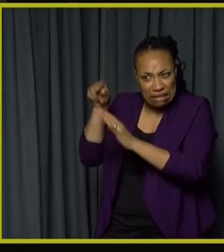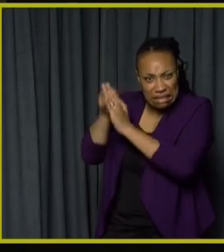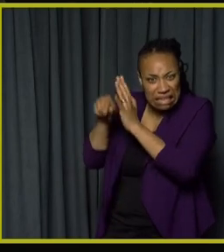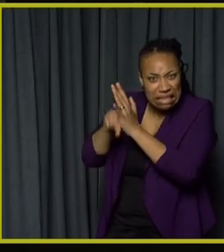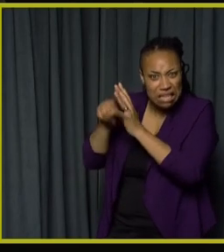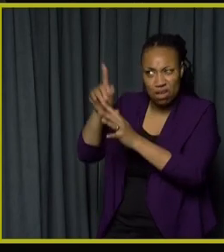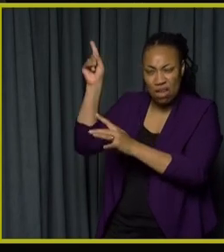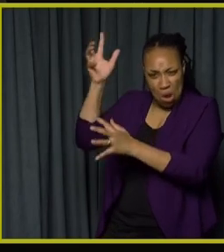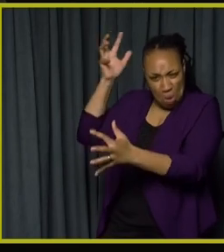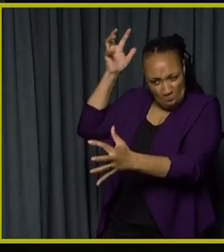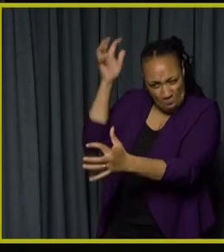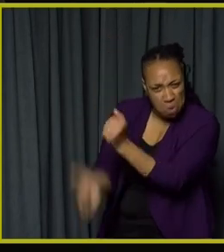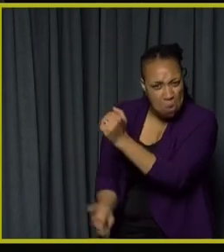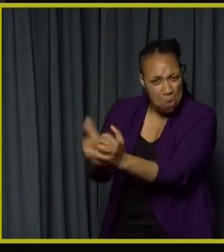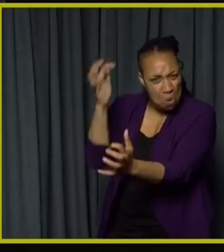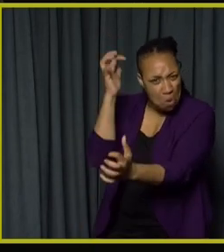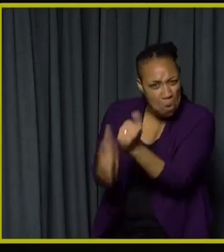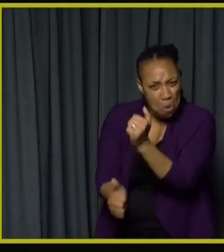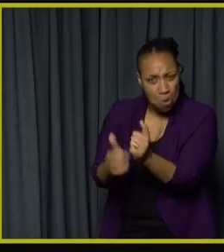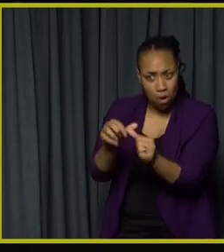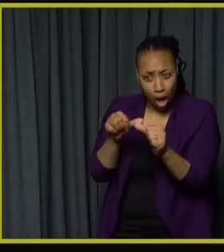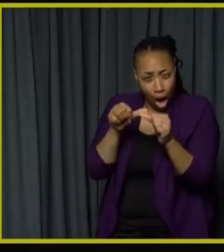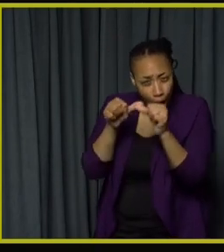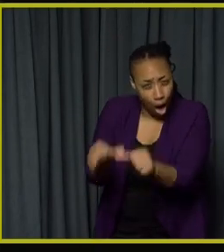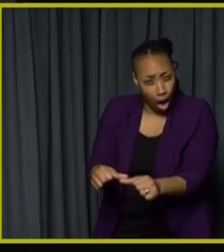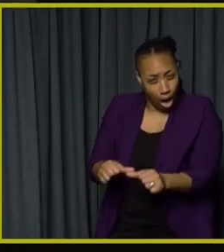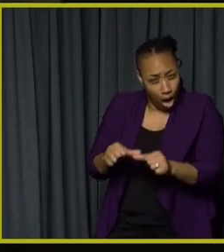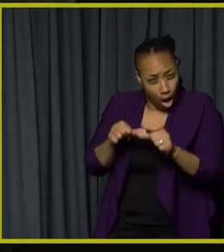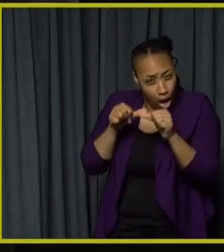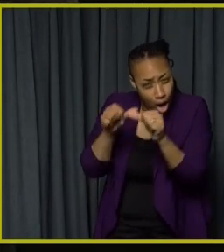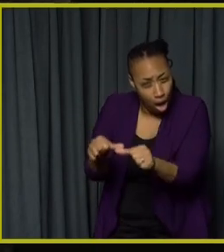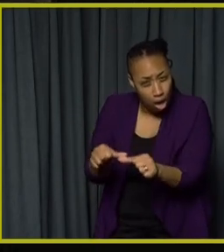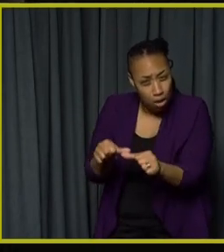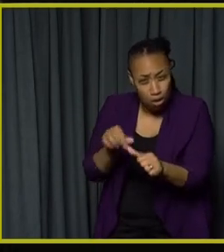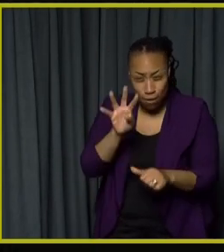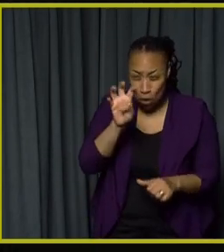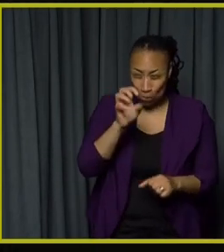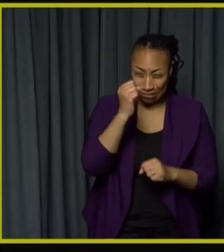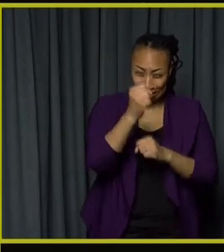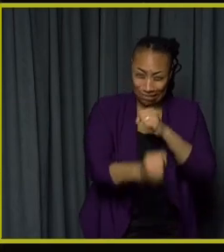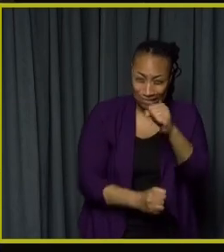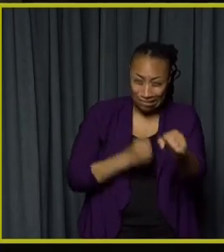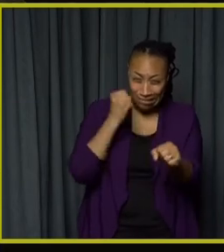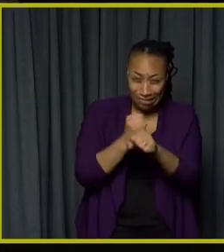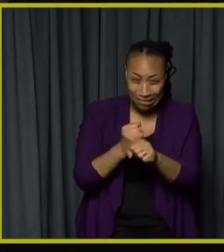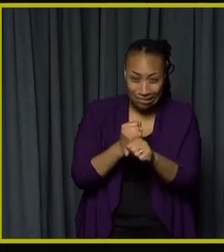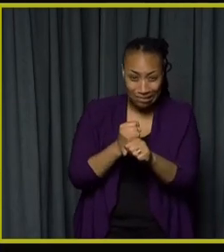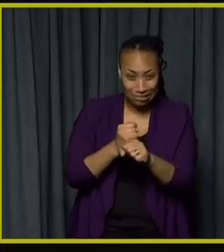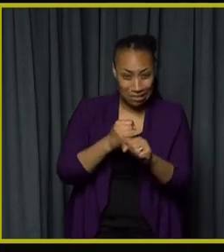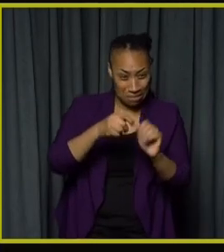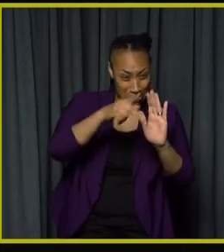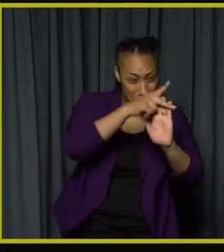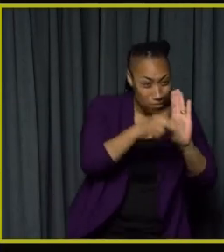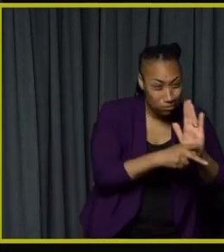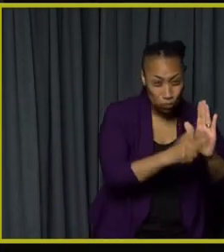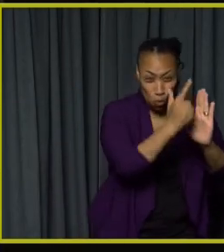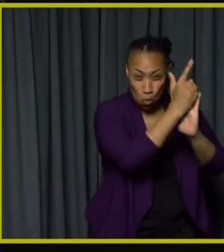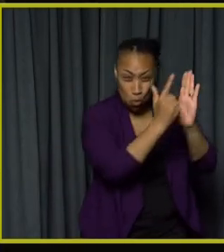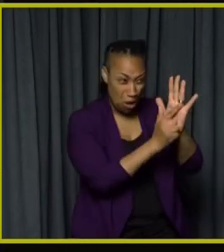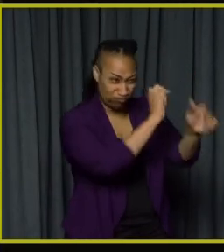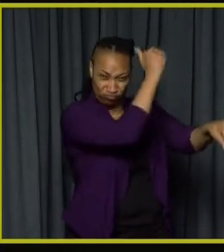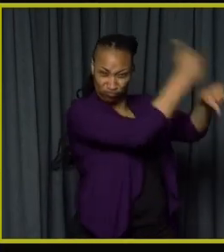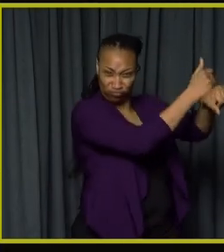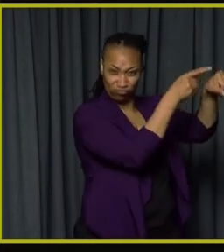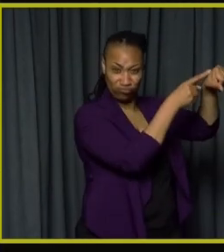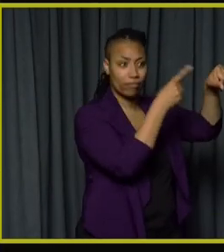black bodies has continued for 400 years in policies and practices that have served the rich and the powerful while